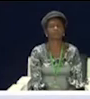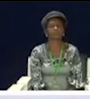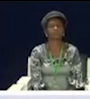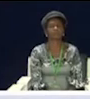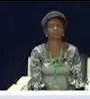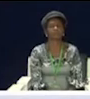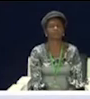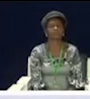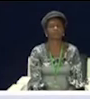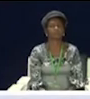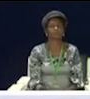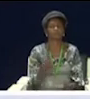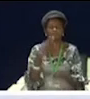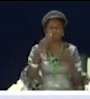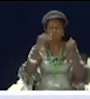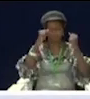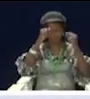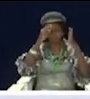Thank you, Father.